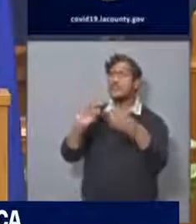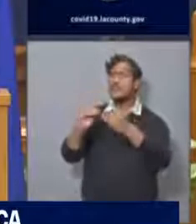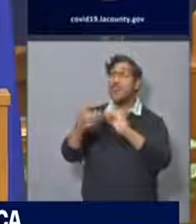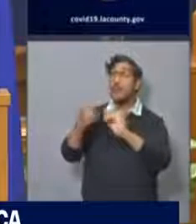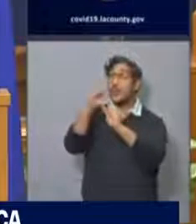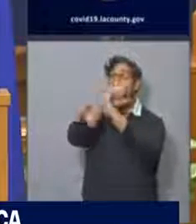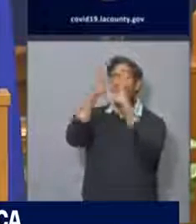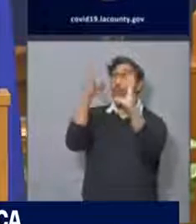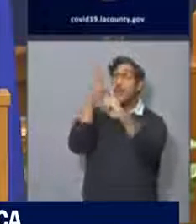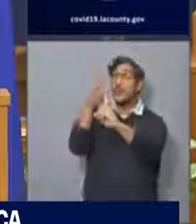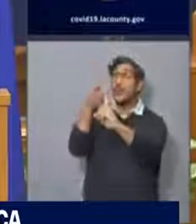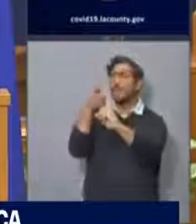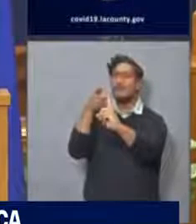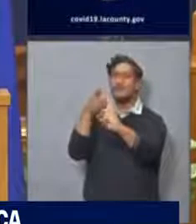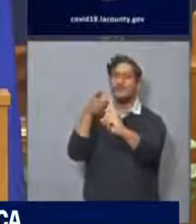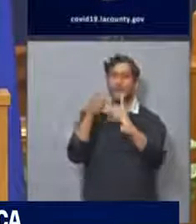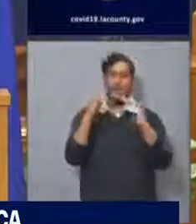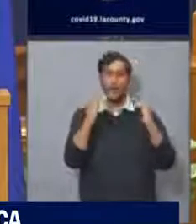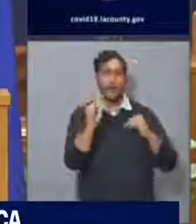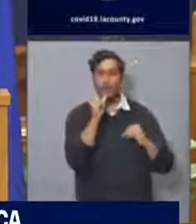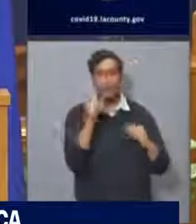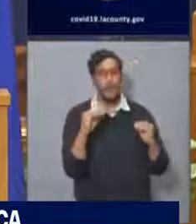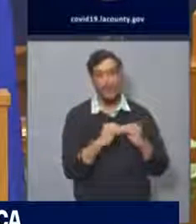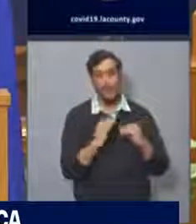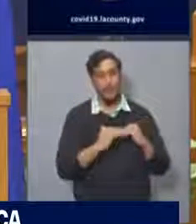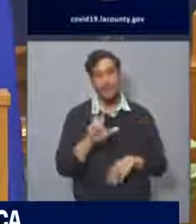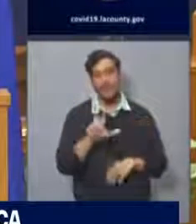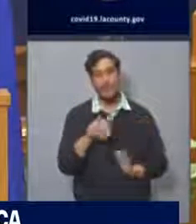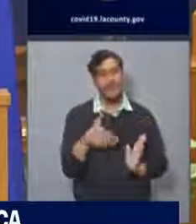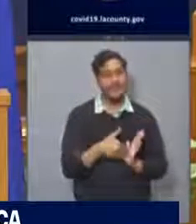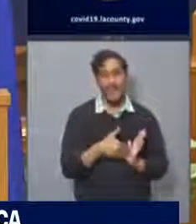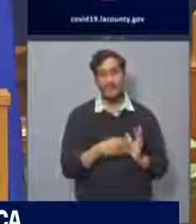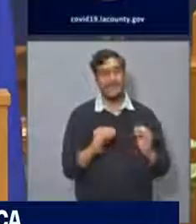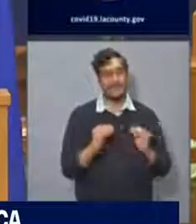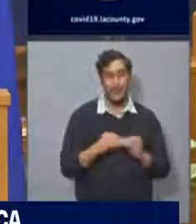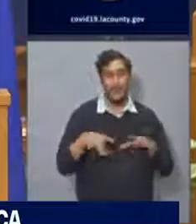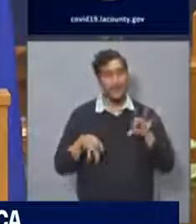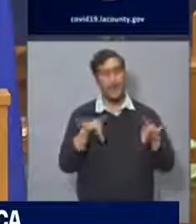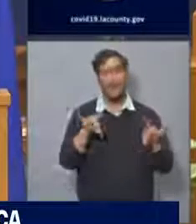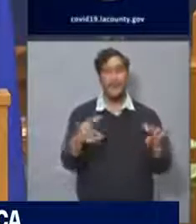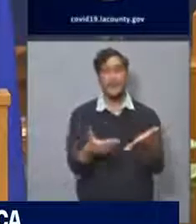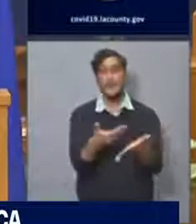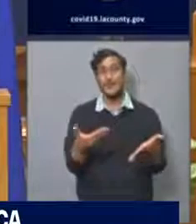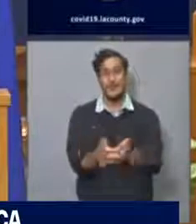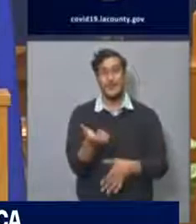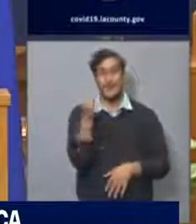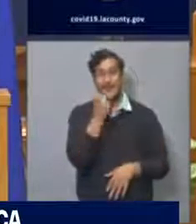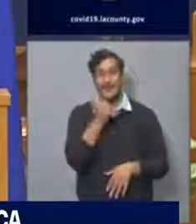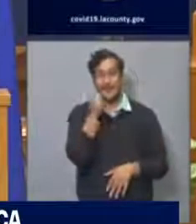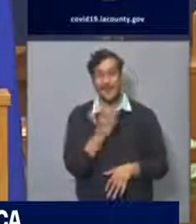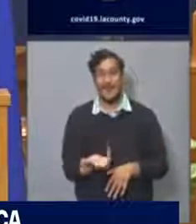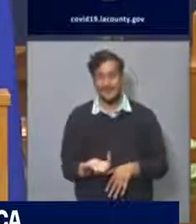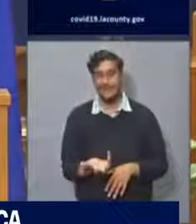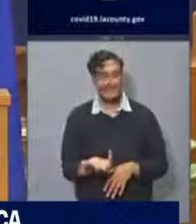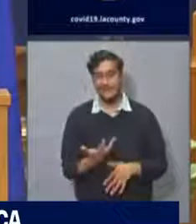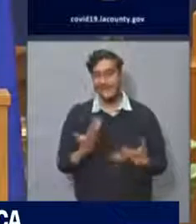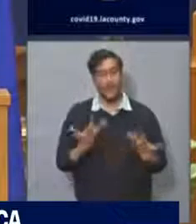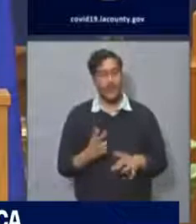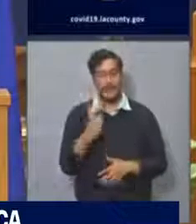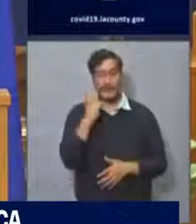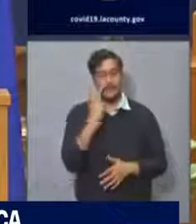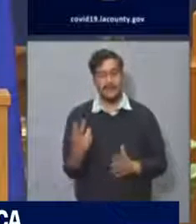see upwards of 3,000 or more cases, new cases a day, in order for us to claim that we're